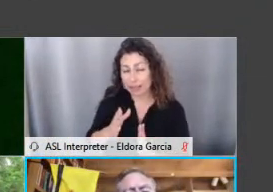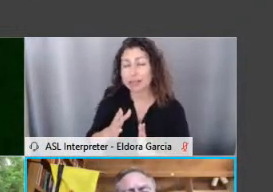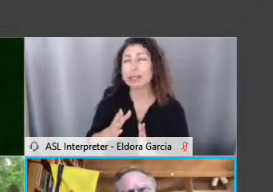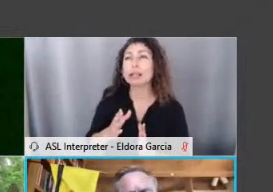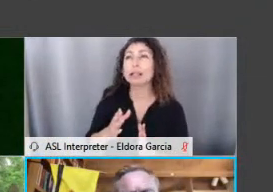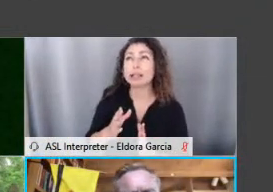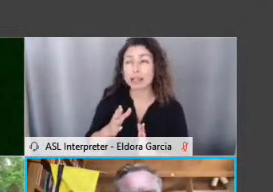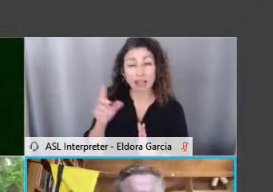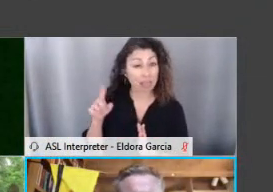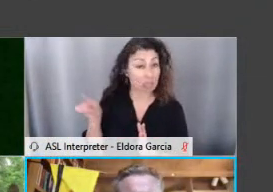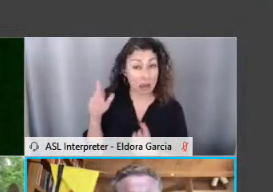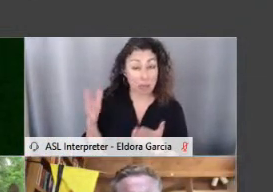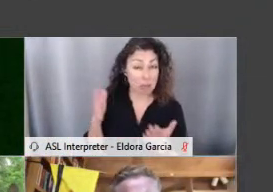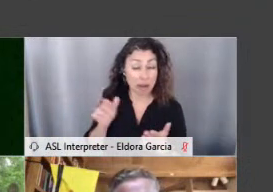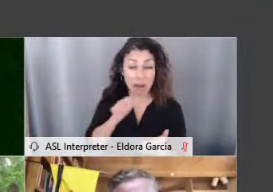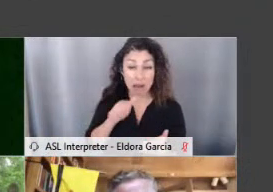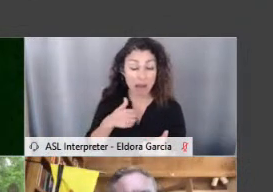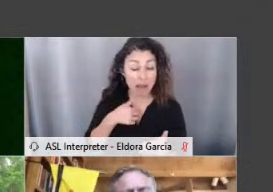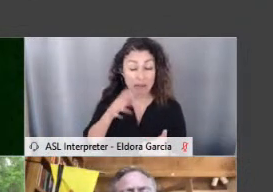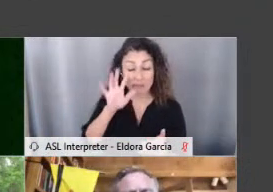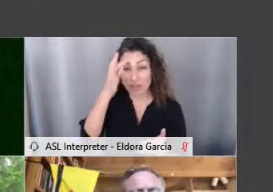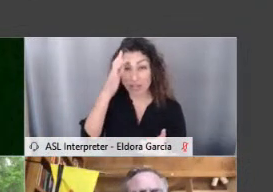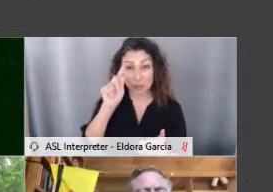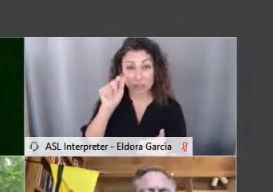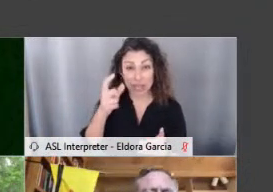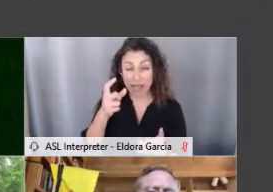they may not have federal